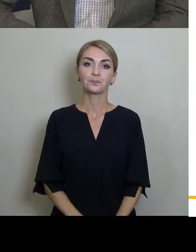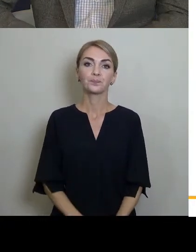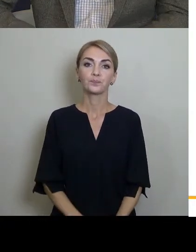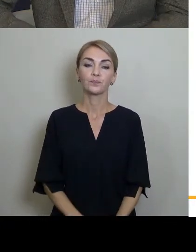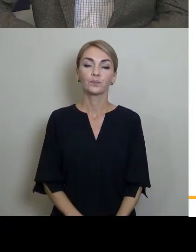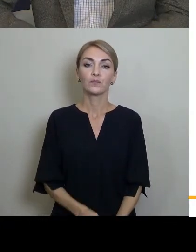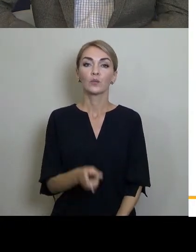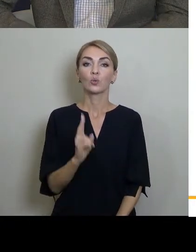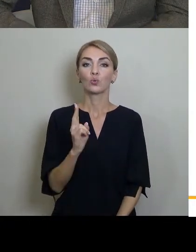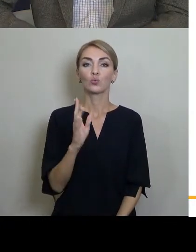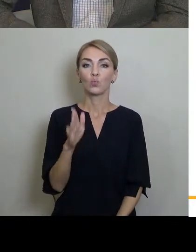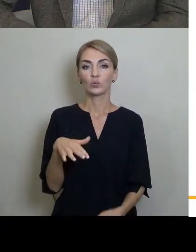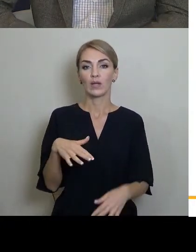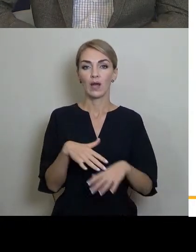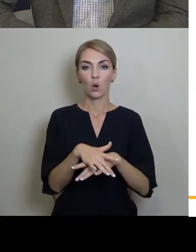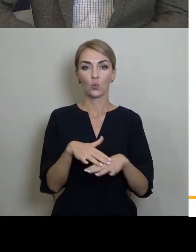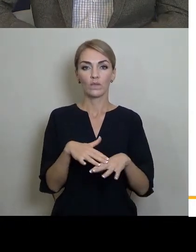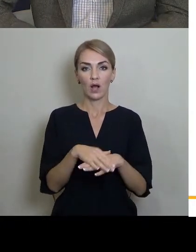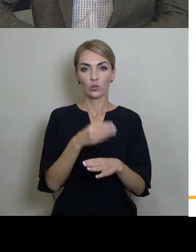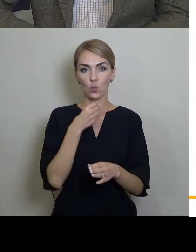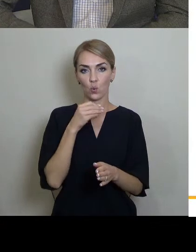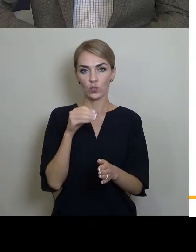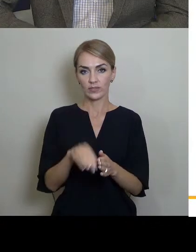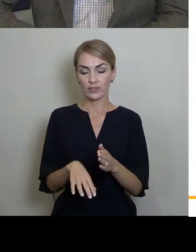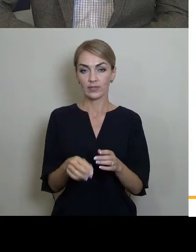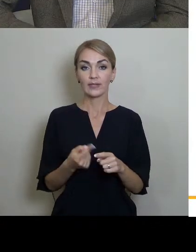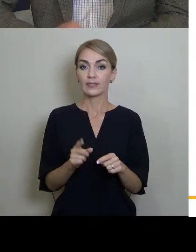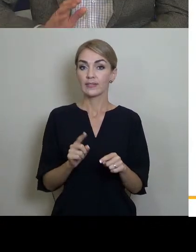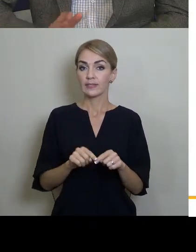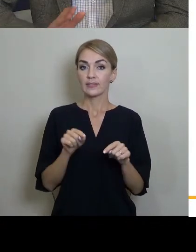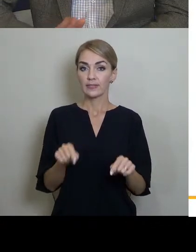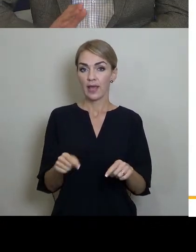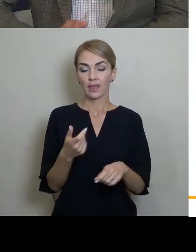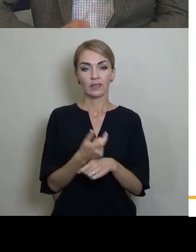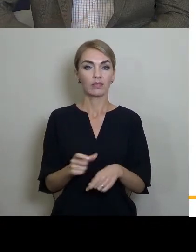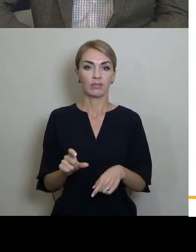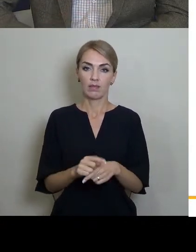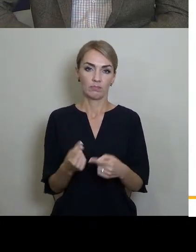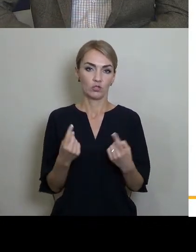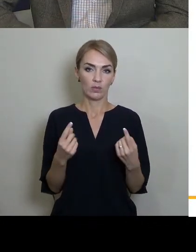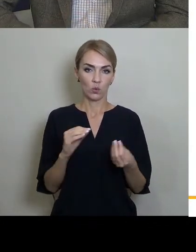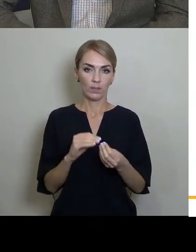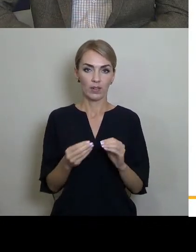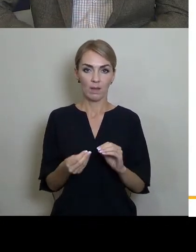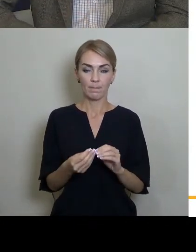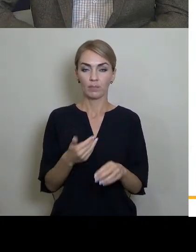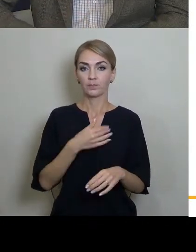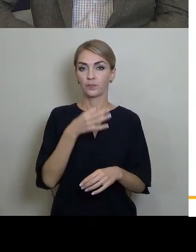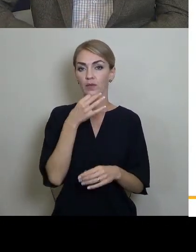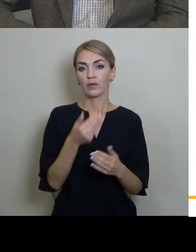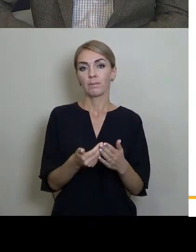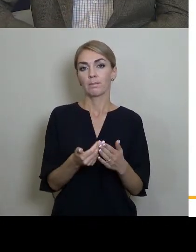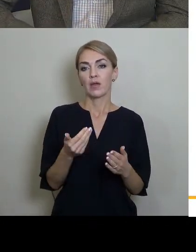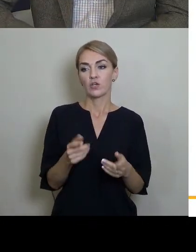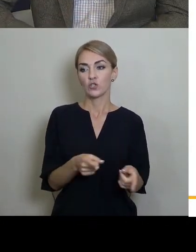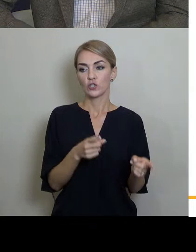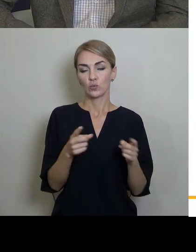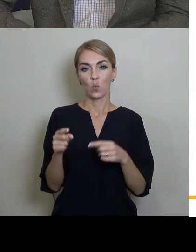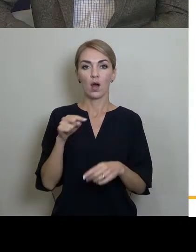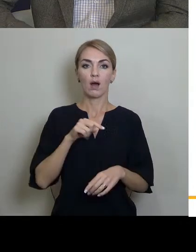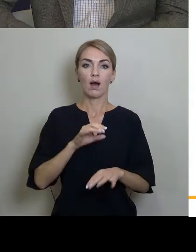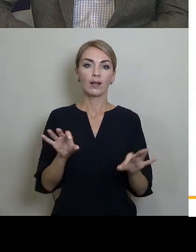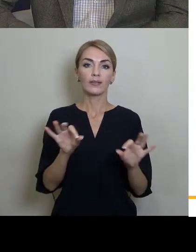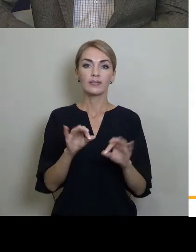to explain it now. Who is going to tally the votes? That's the biggest problem. And I would like to talk about it